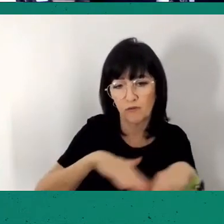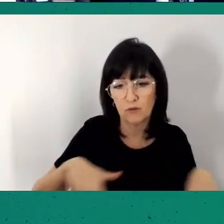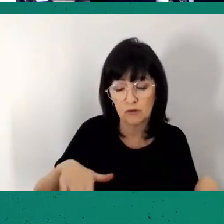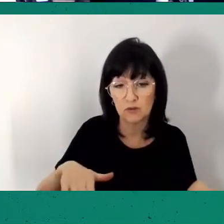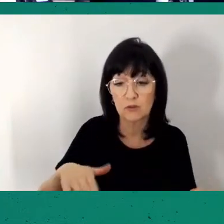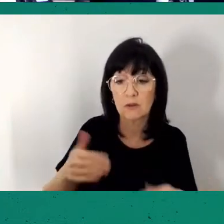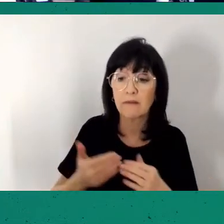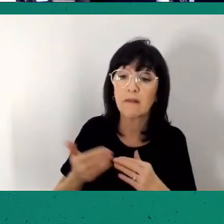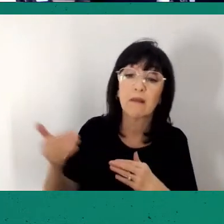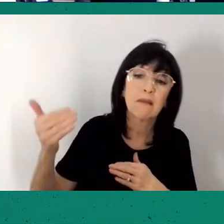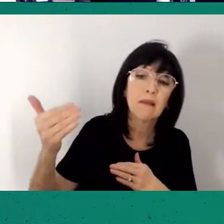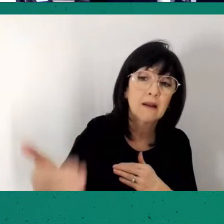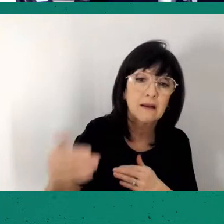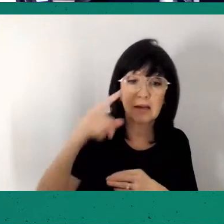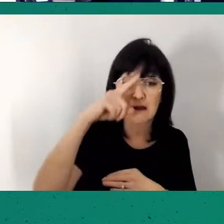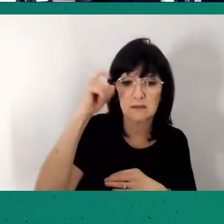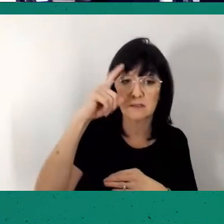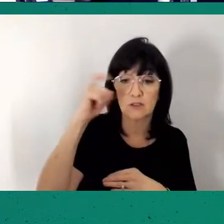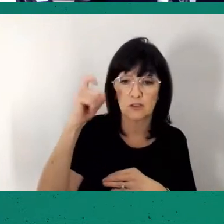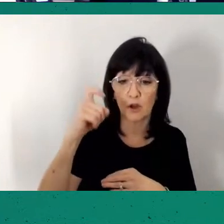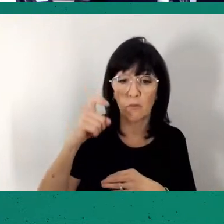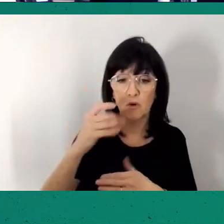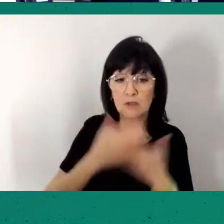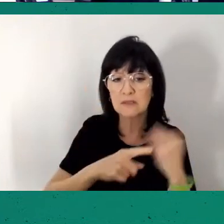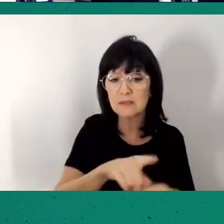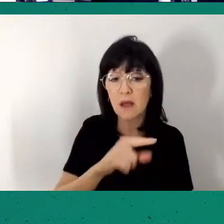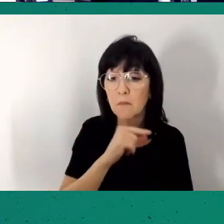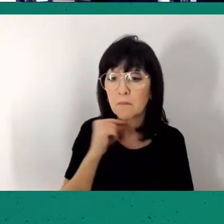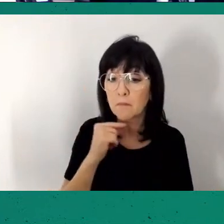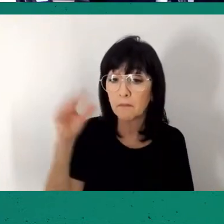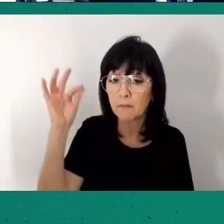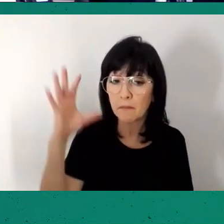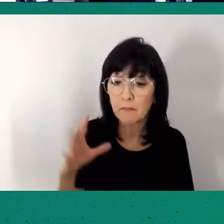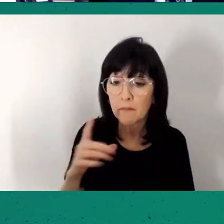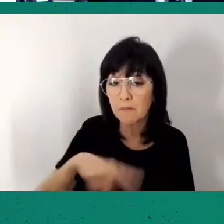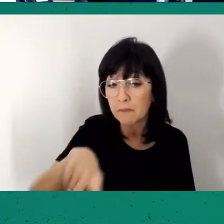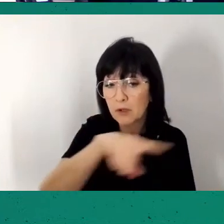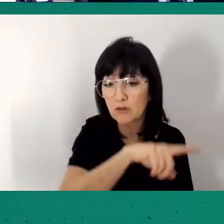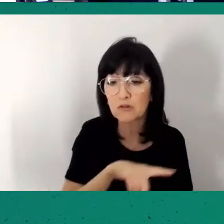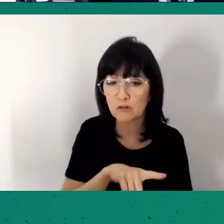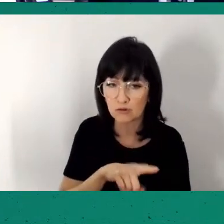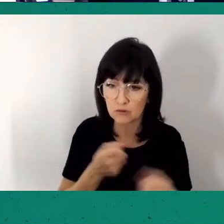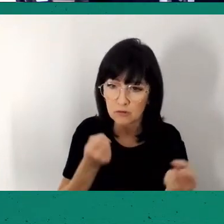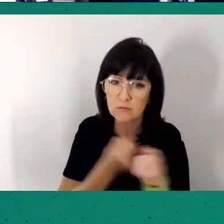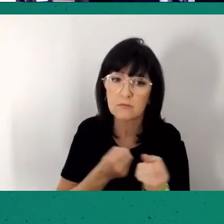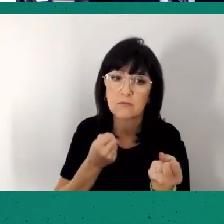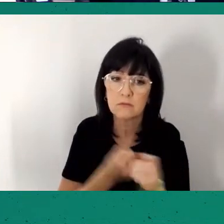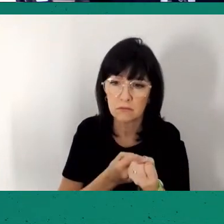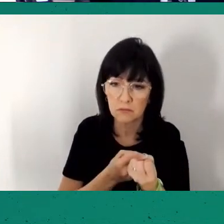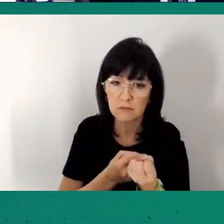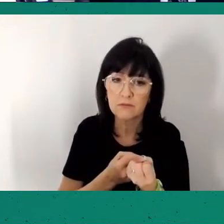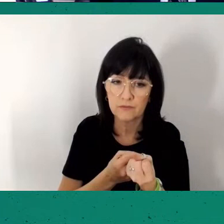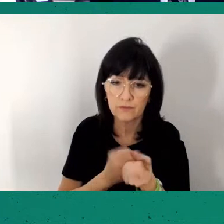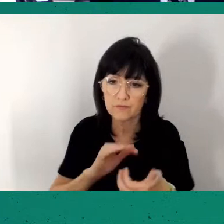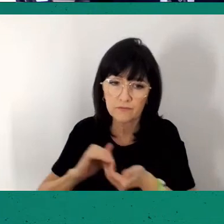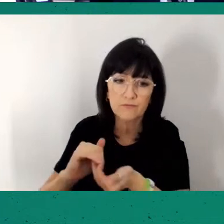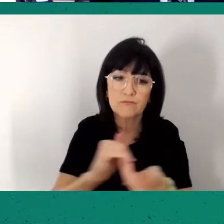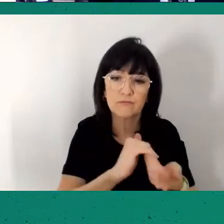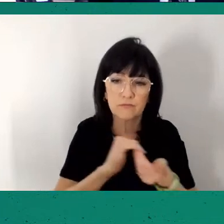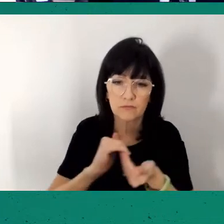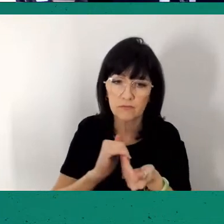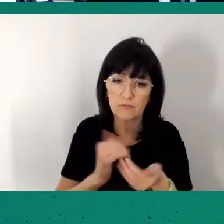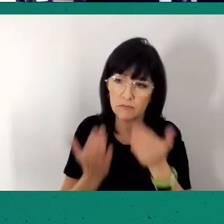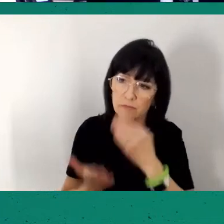other ministers of the different congregations of color in the city submitted similar demands. Next